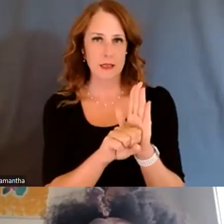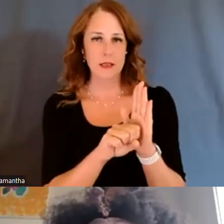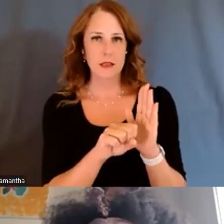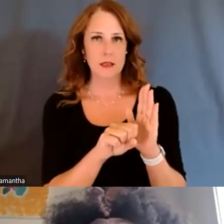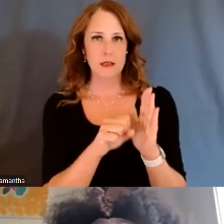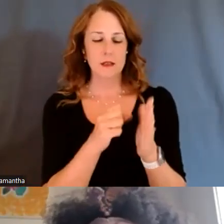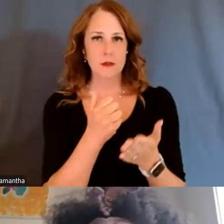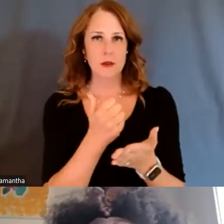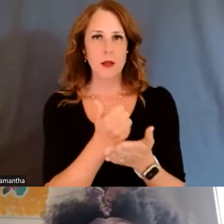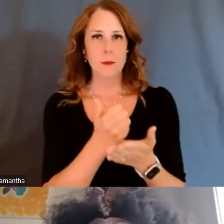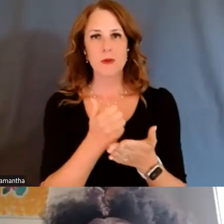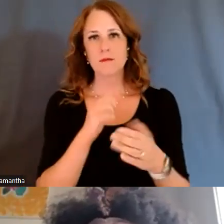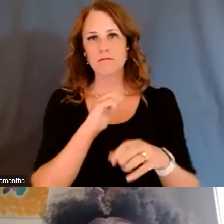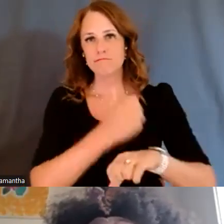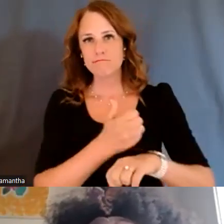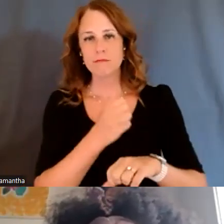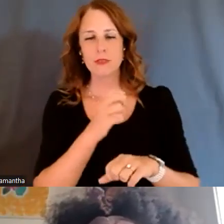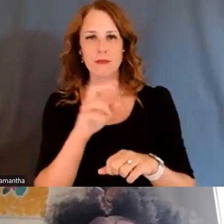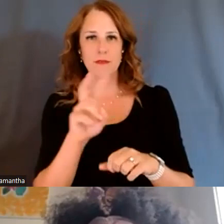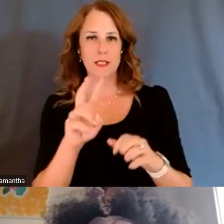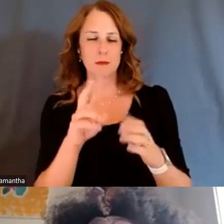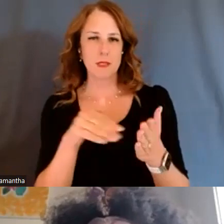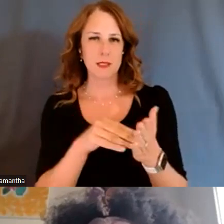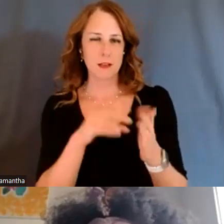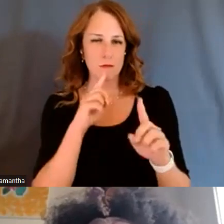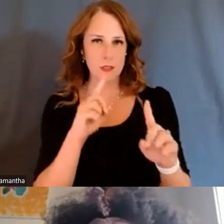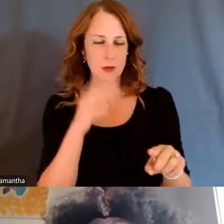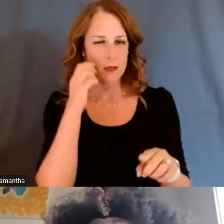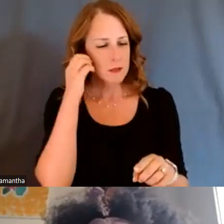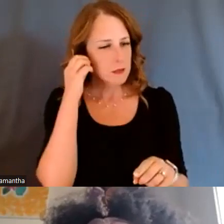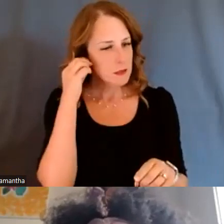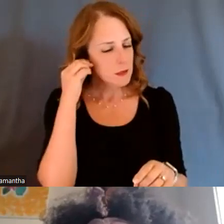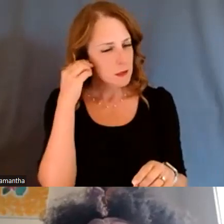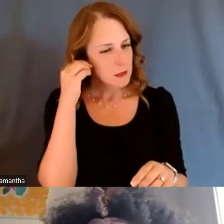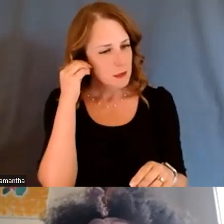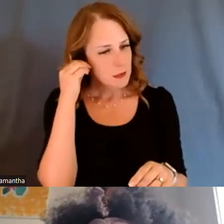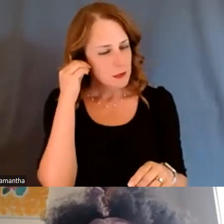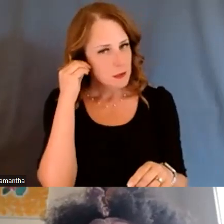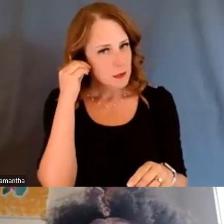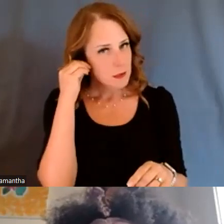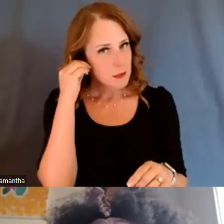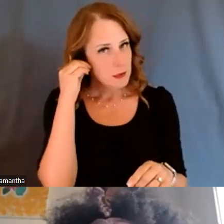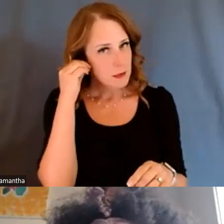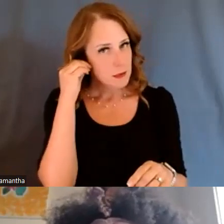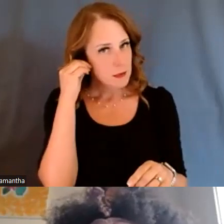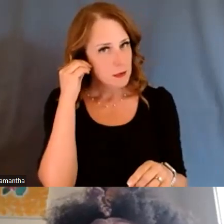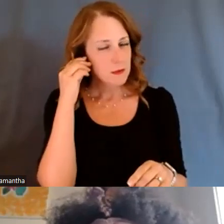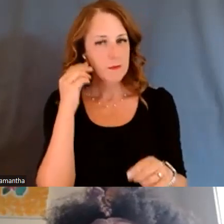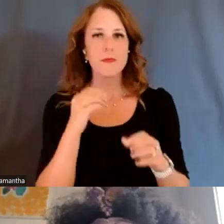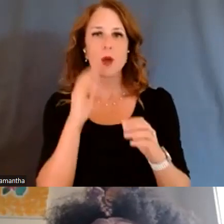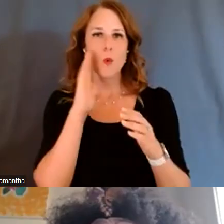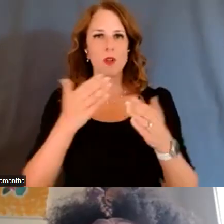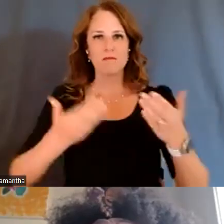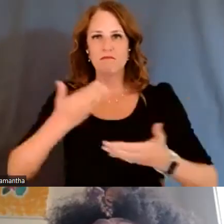victim-centered response we talked about earlier today. I'm just going to begin with some introductions of our panelists, and then we will get